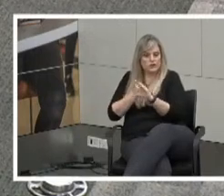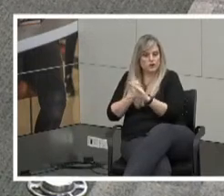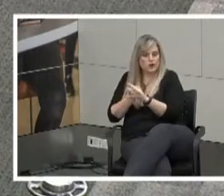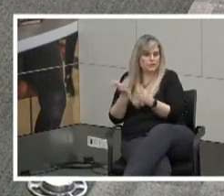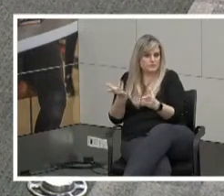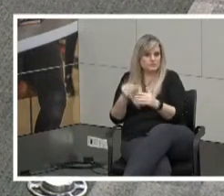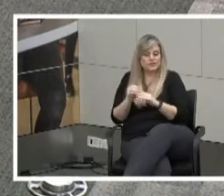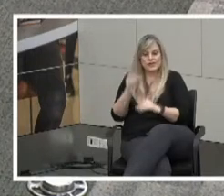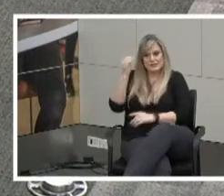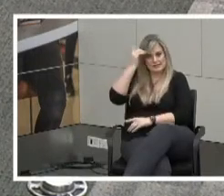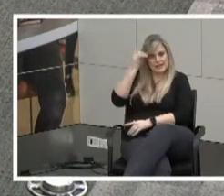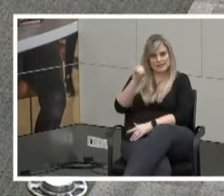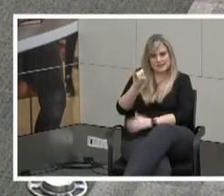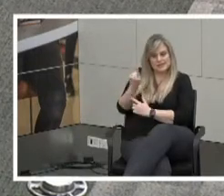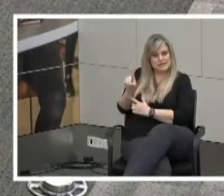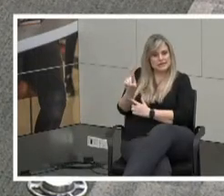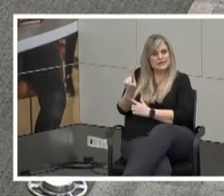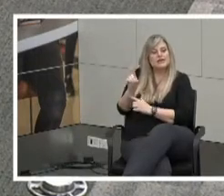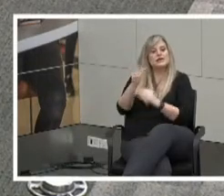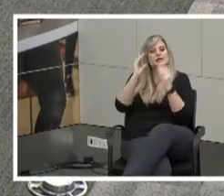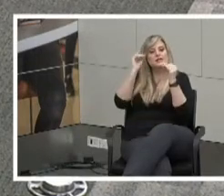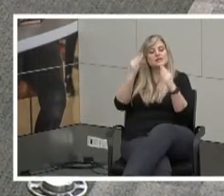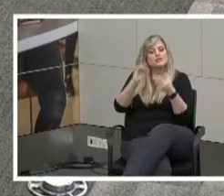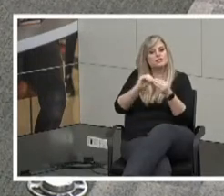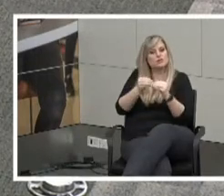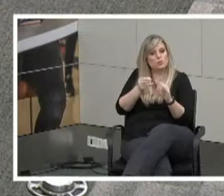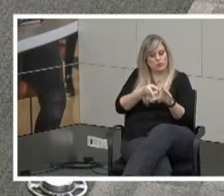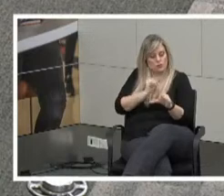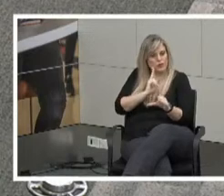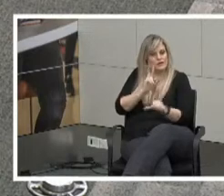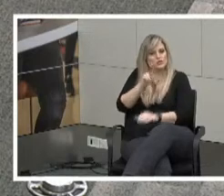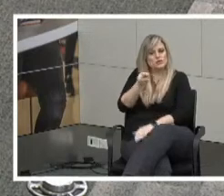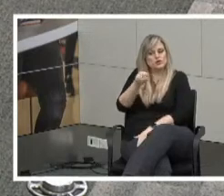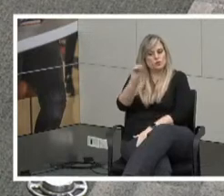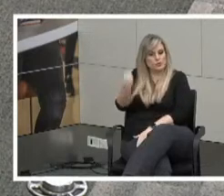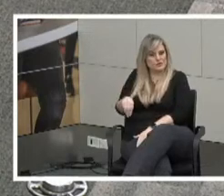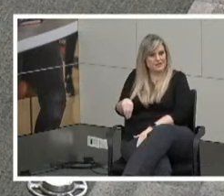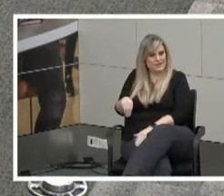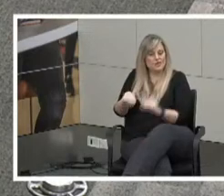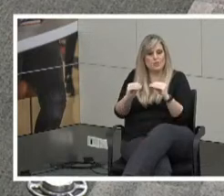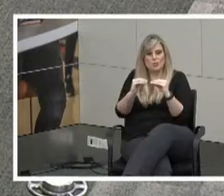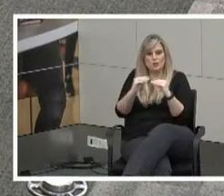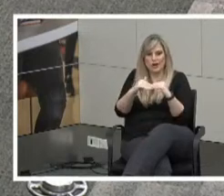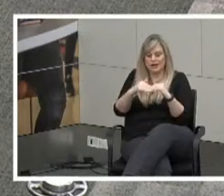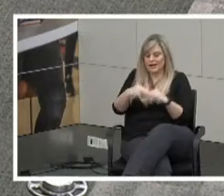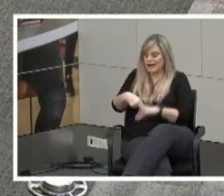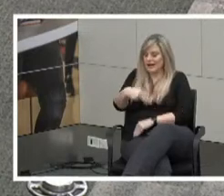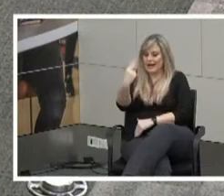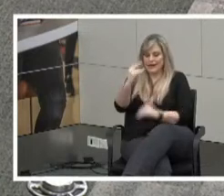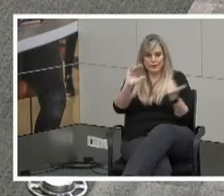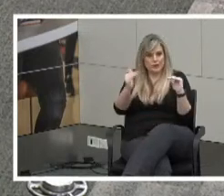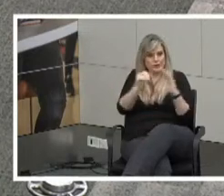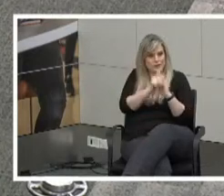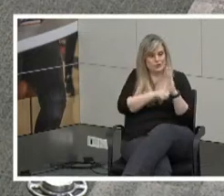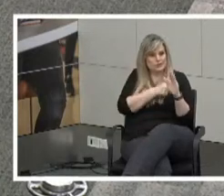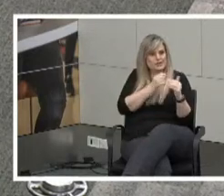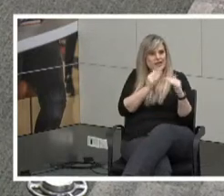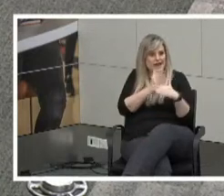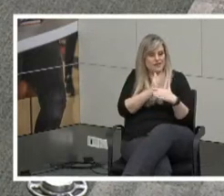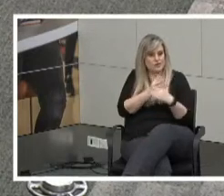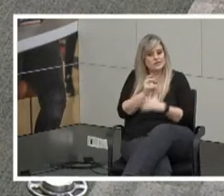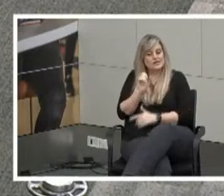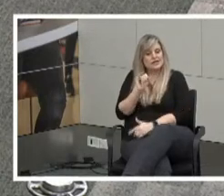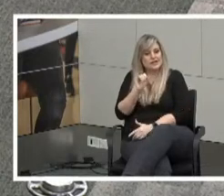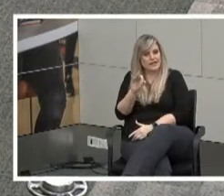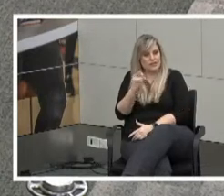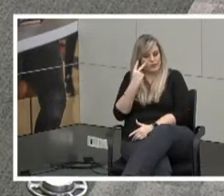in Dallas ISD his teacher turnover rate was 22% much higher than the state average if we see similar rates we can expect over